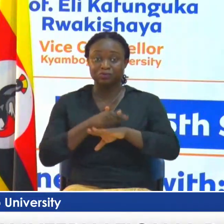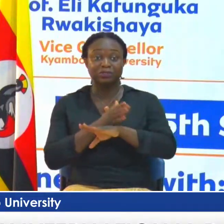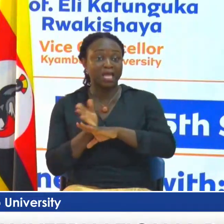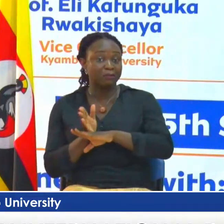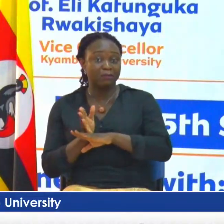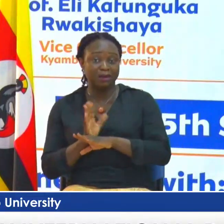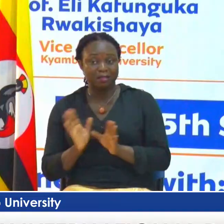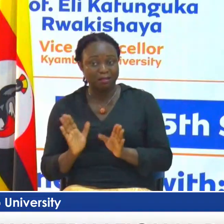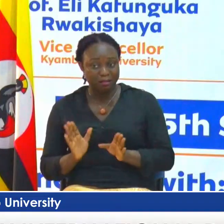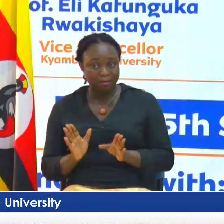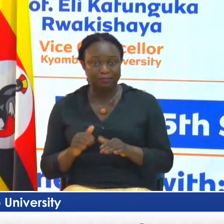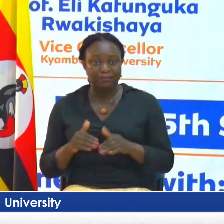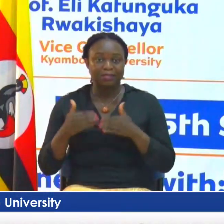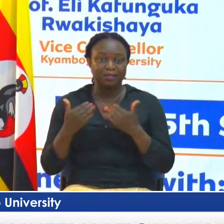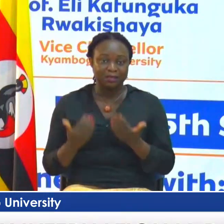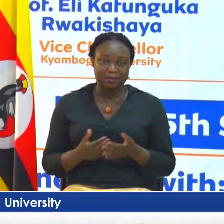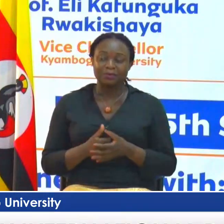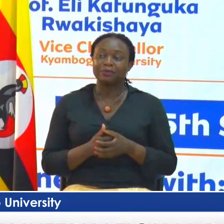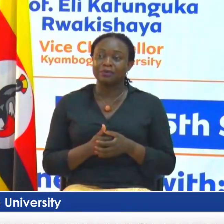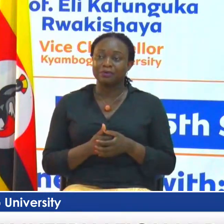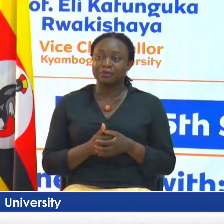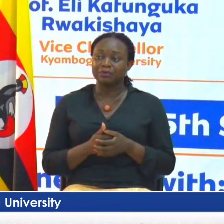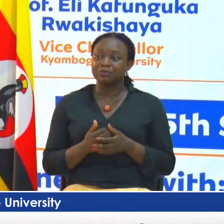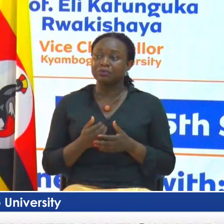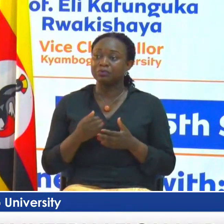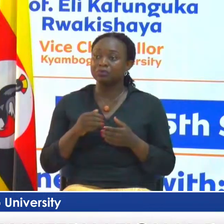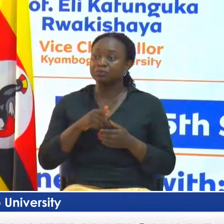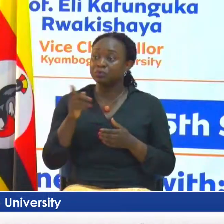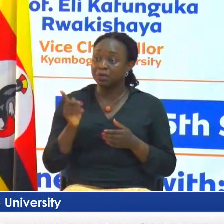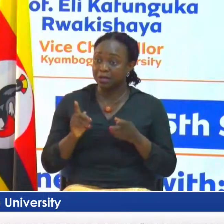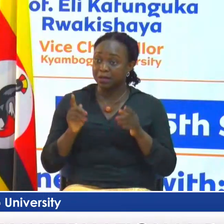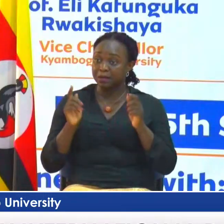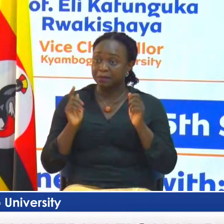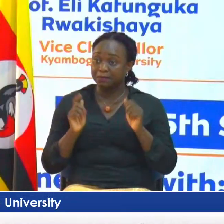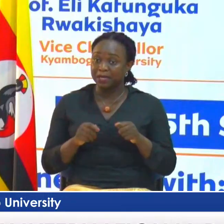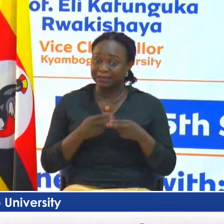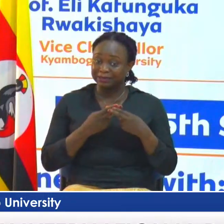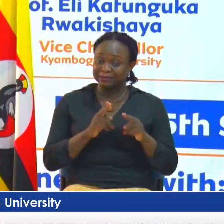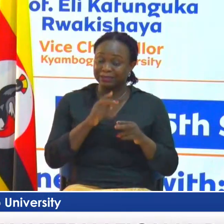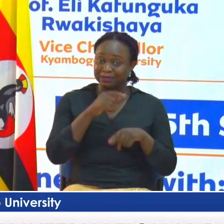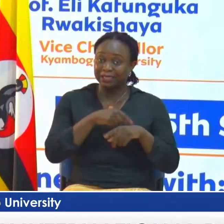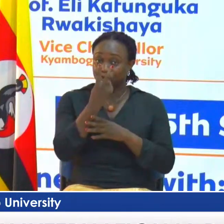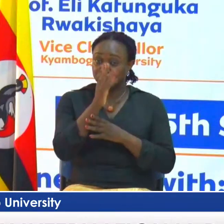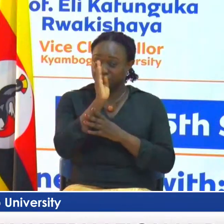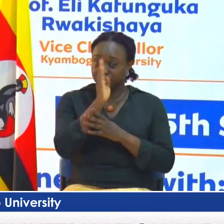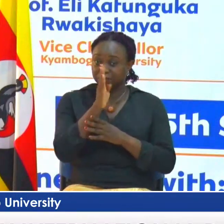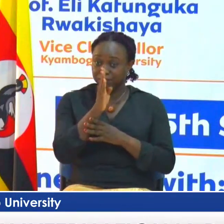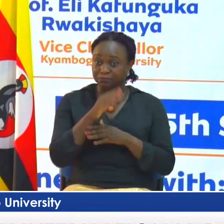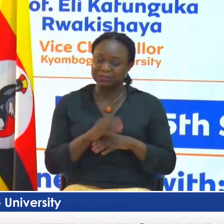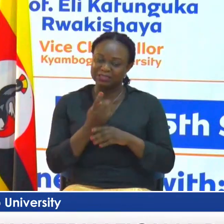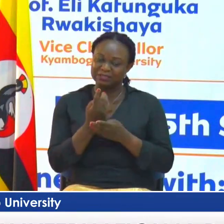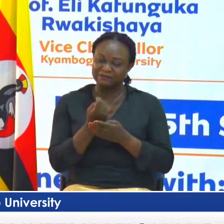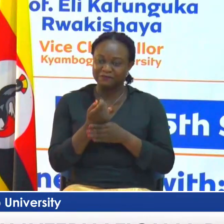your time, allow me, because you are supposed to start at 2 exactly, but we lost some minutes. Allow me